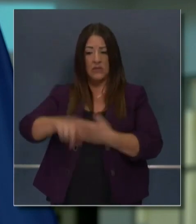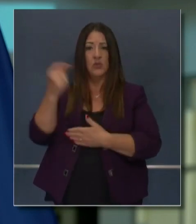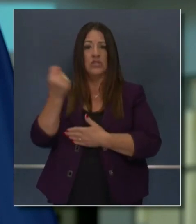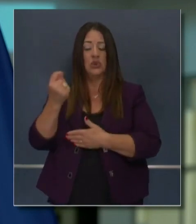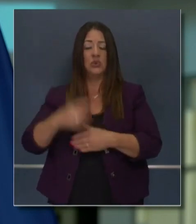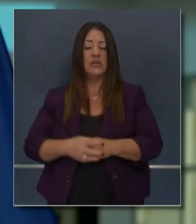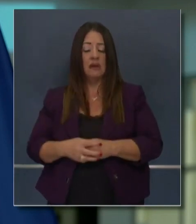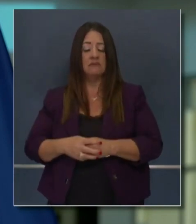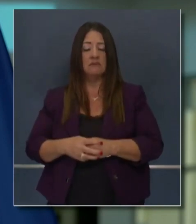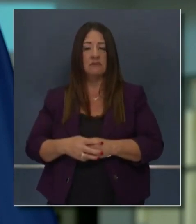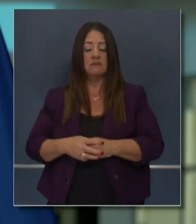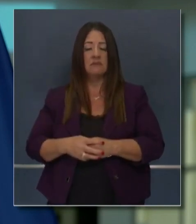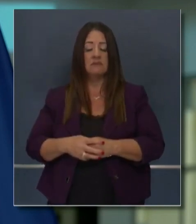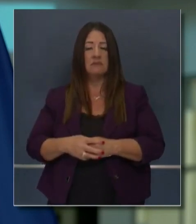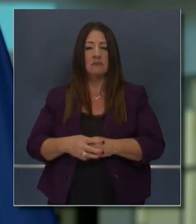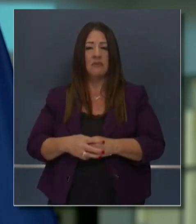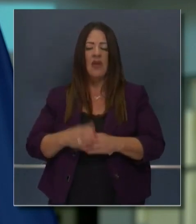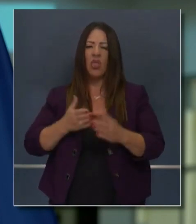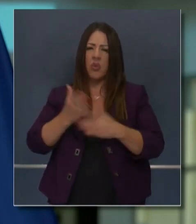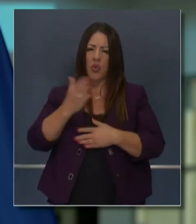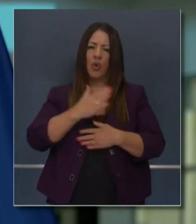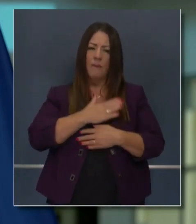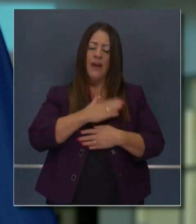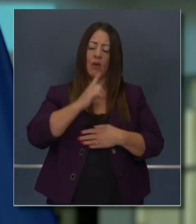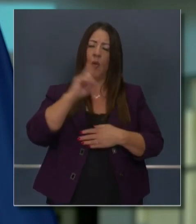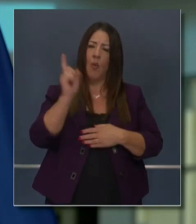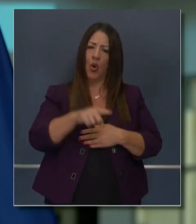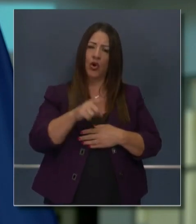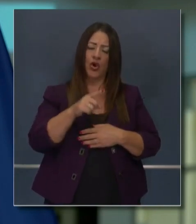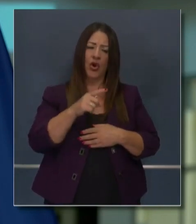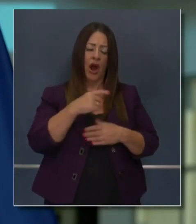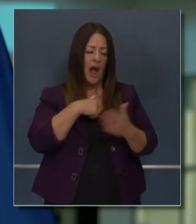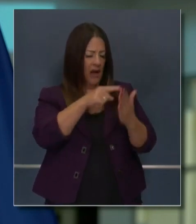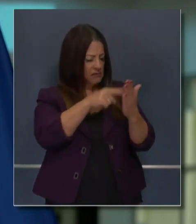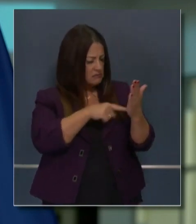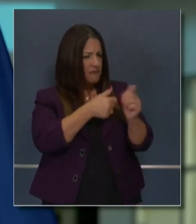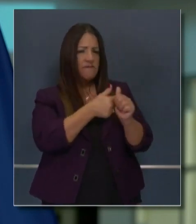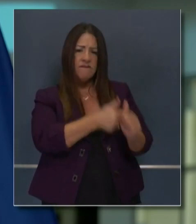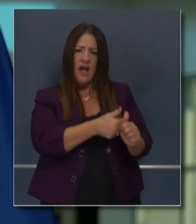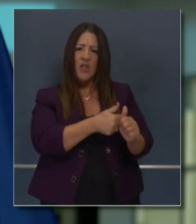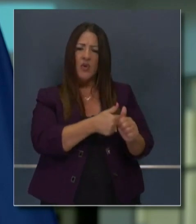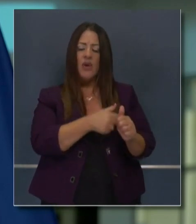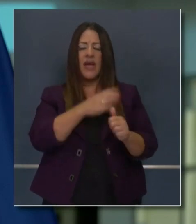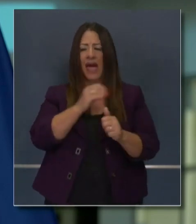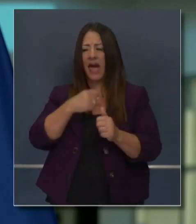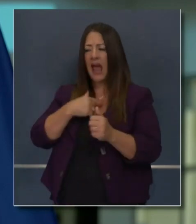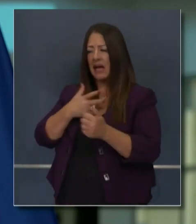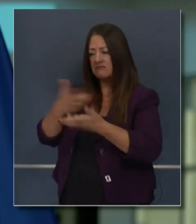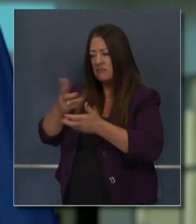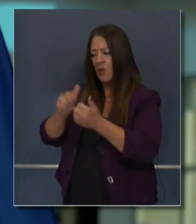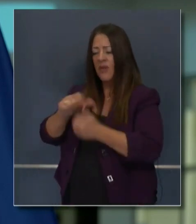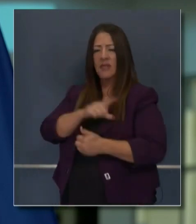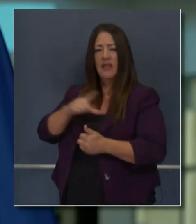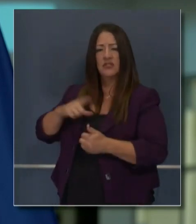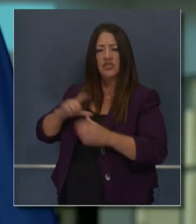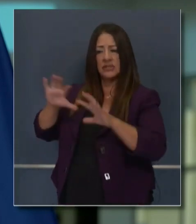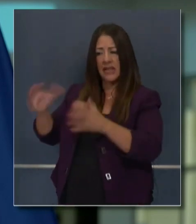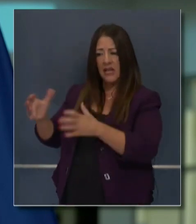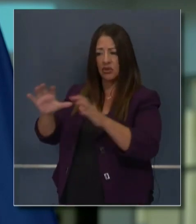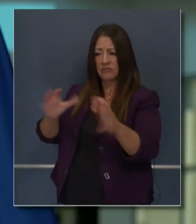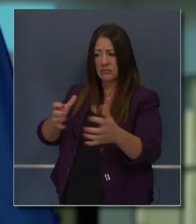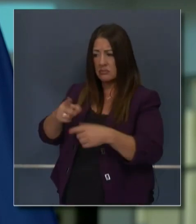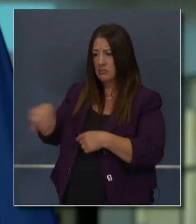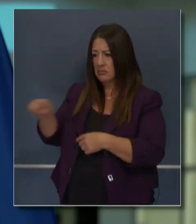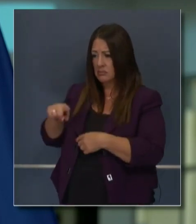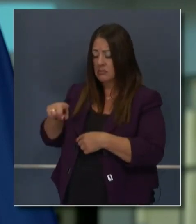moved forward, not just through executive order, as you know well, but through legislation to codify